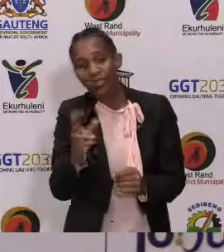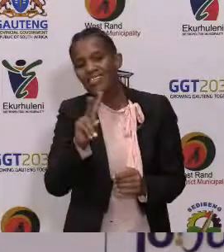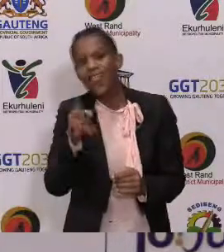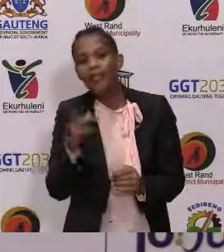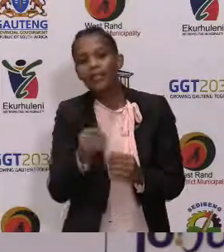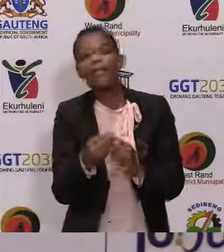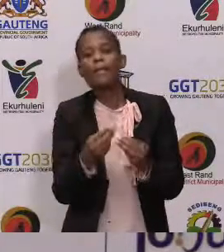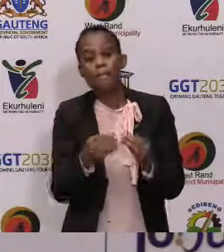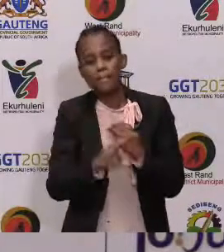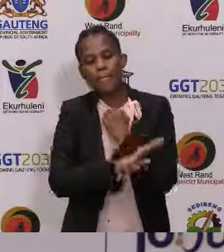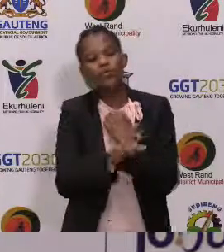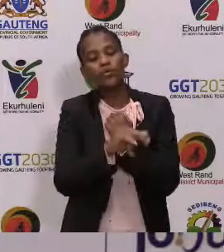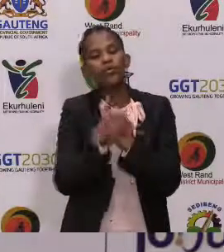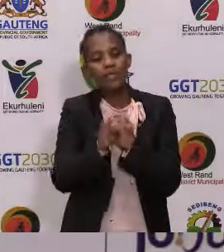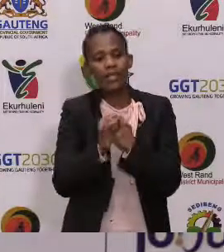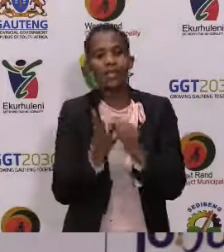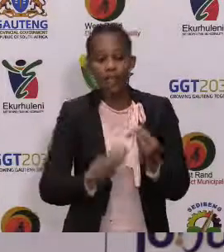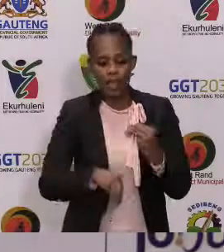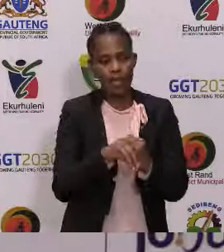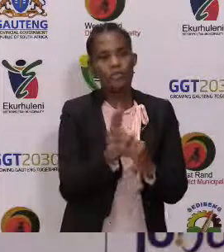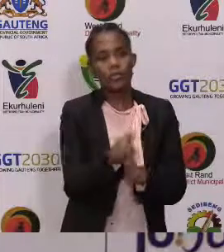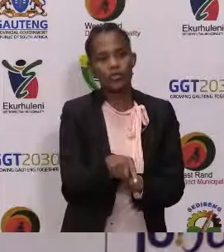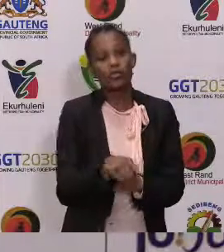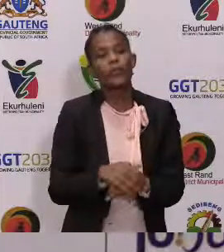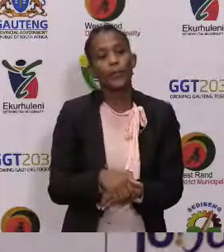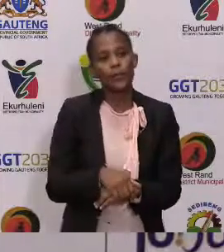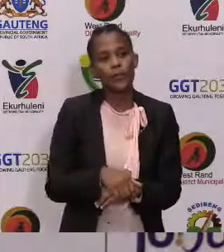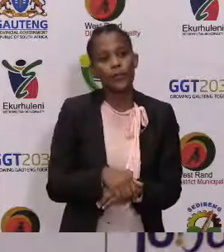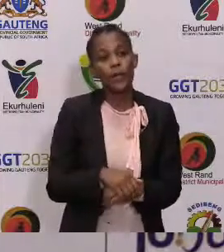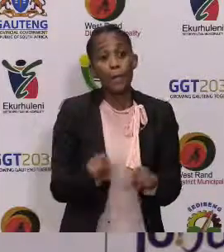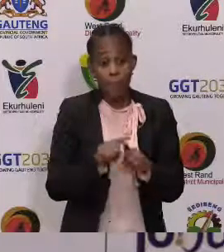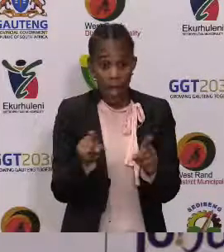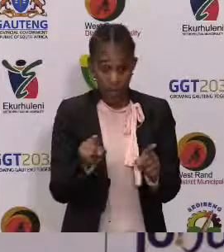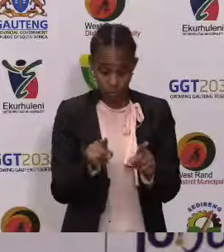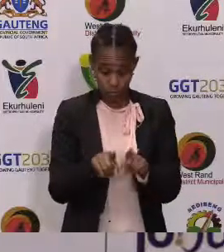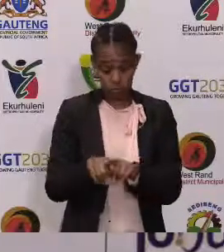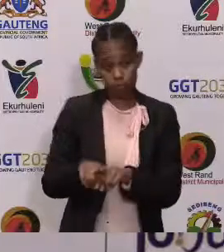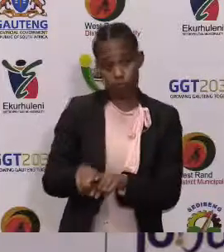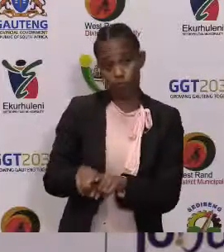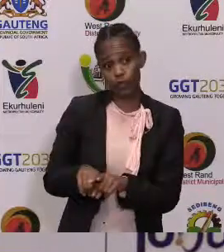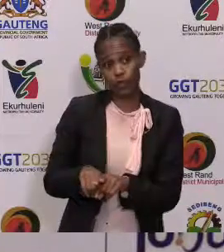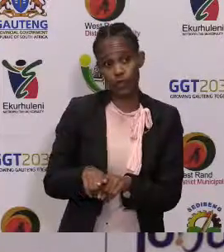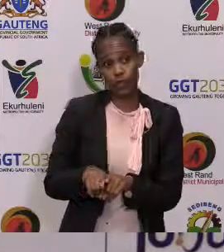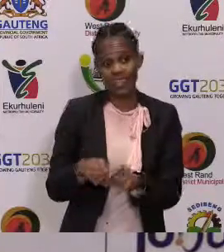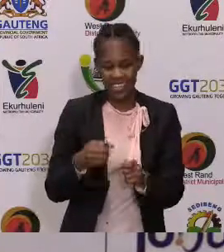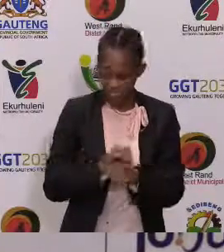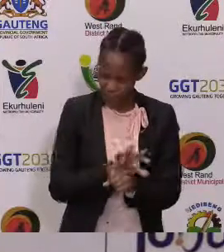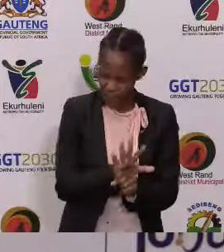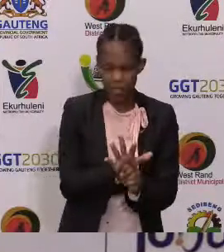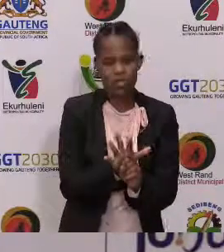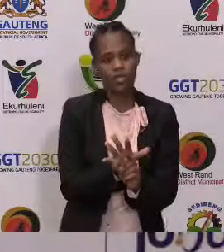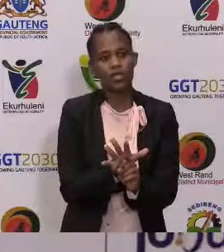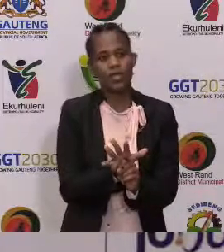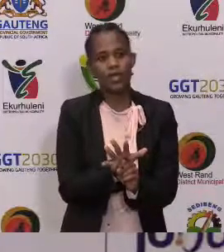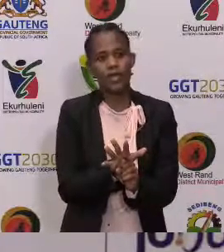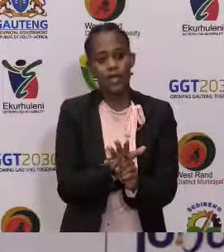add as we're then ramping up to. But as the infection also subsides,